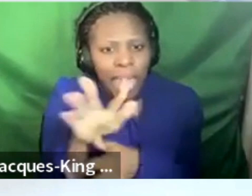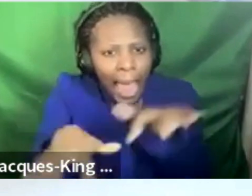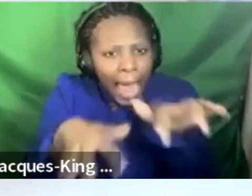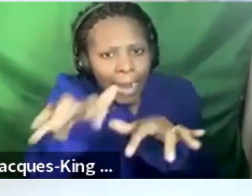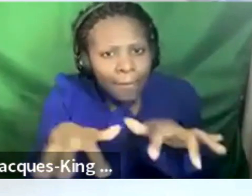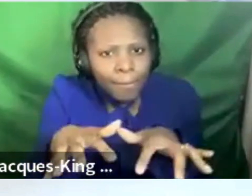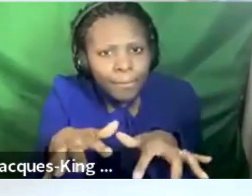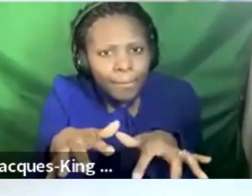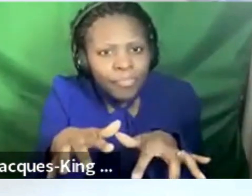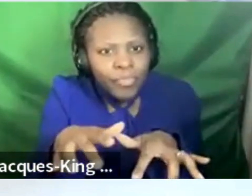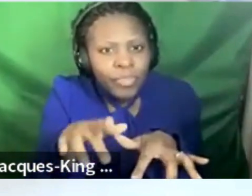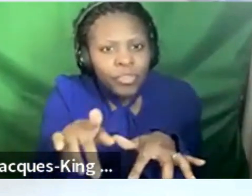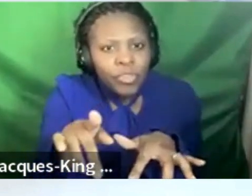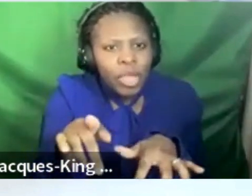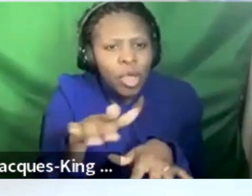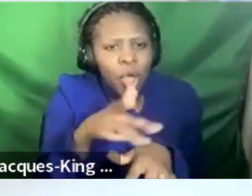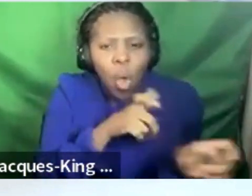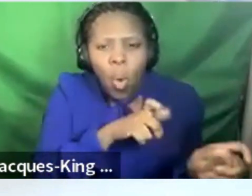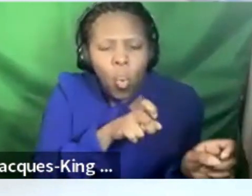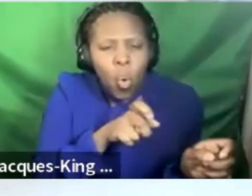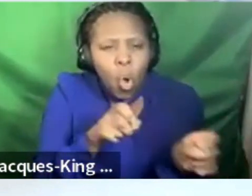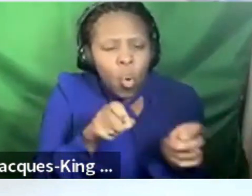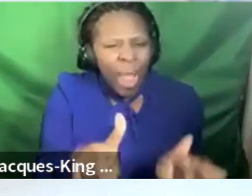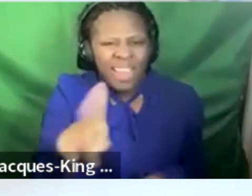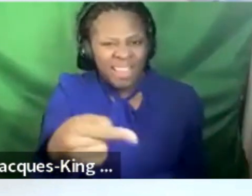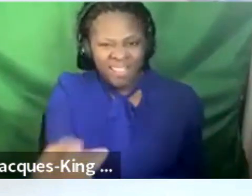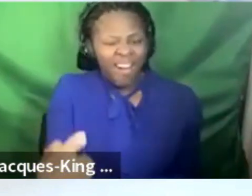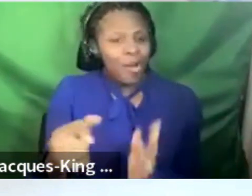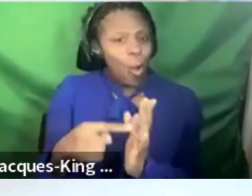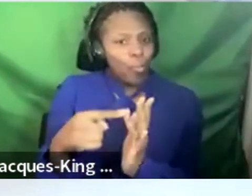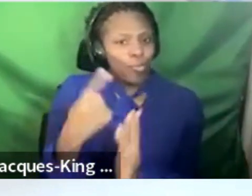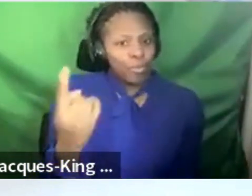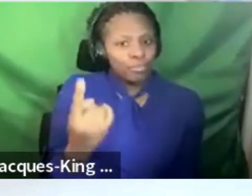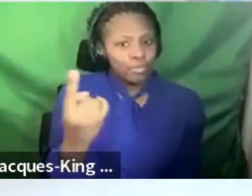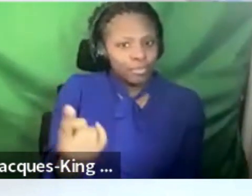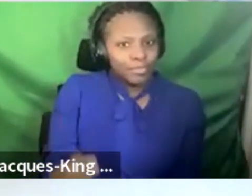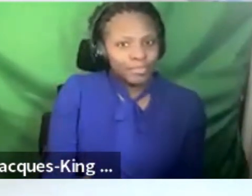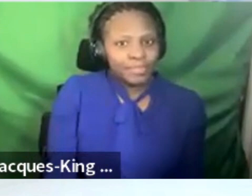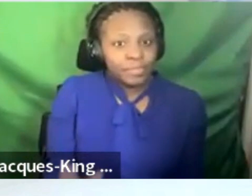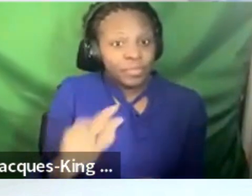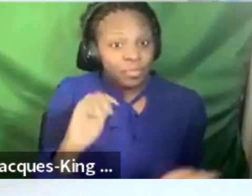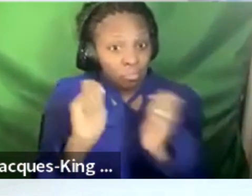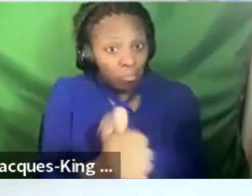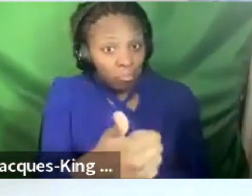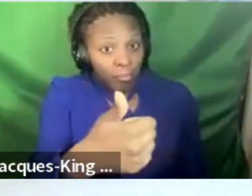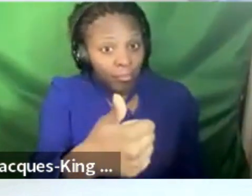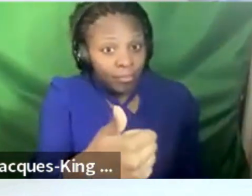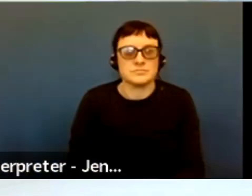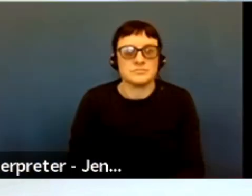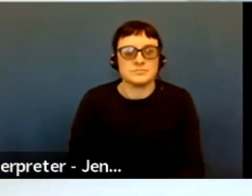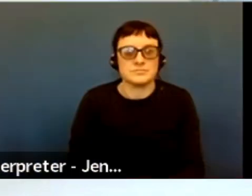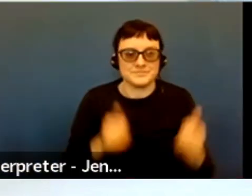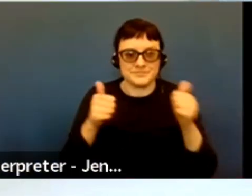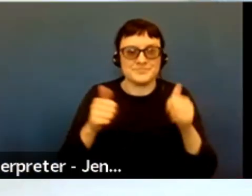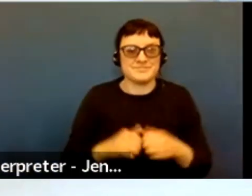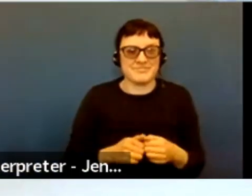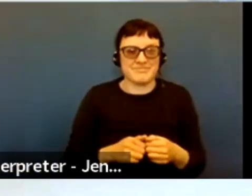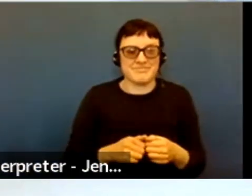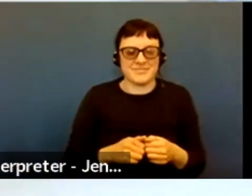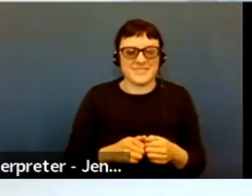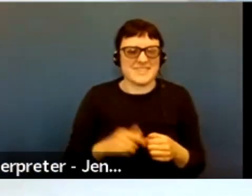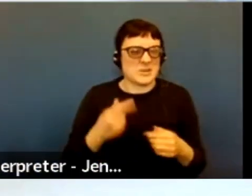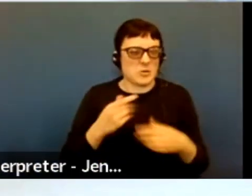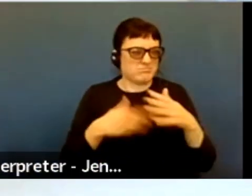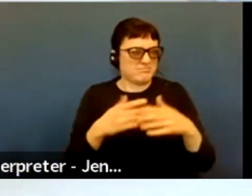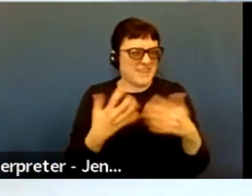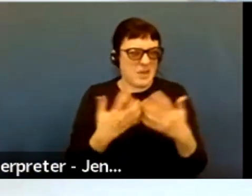giving love to this creature way that Oberon could never dream of getting from her, which is why let's wrap this up, because it's not